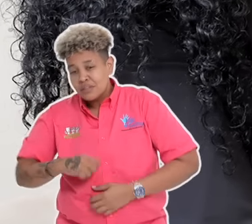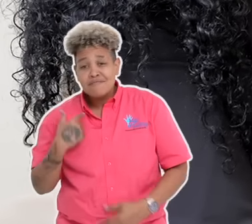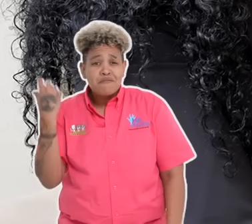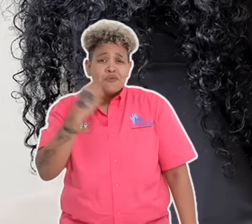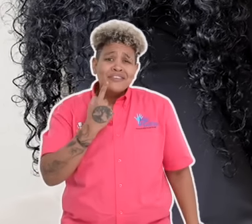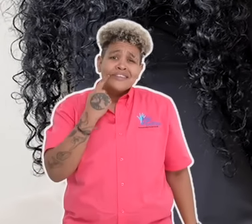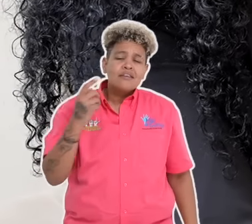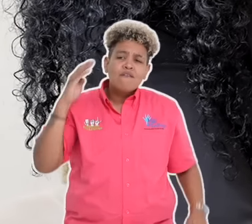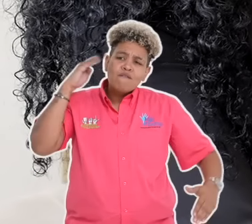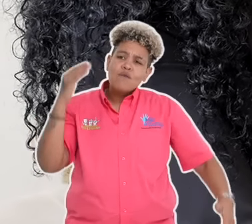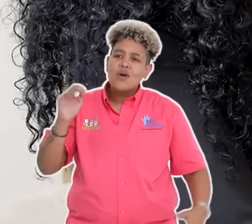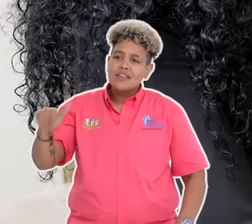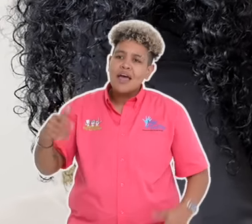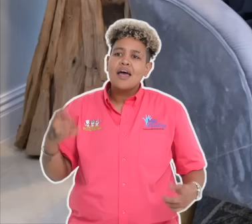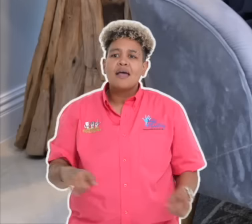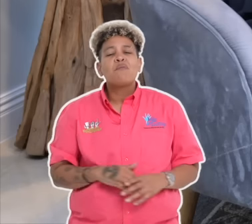have a beautiful smile, focus on that.